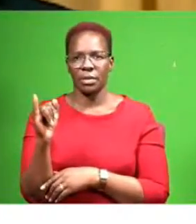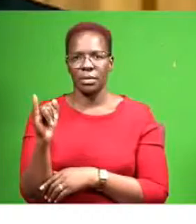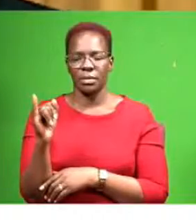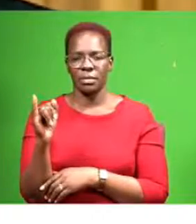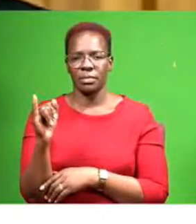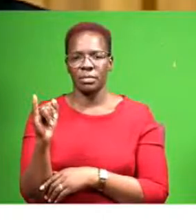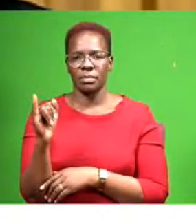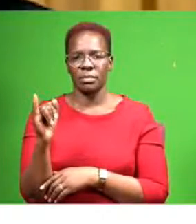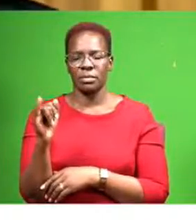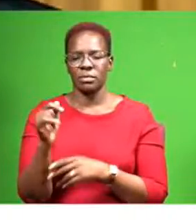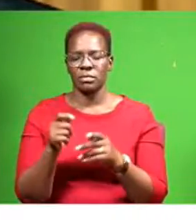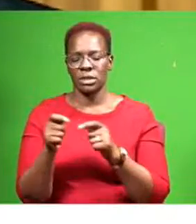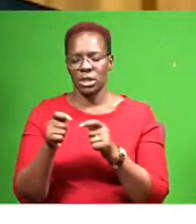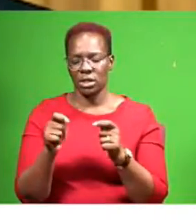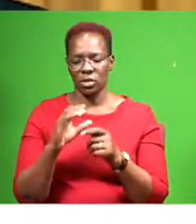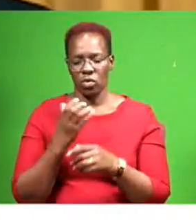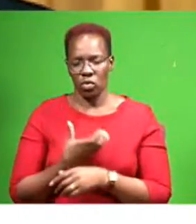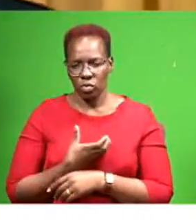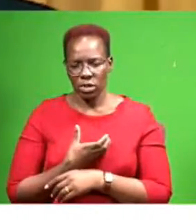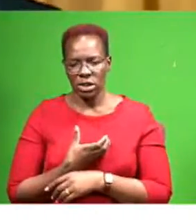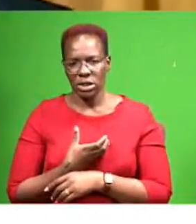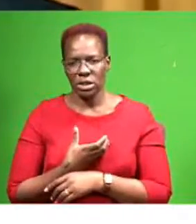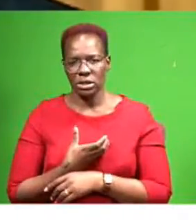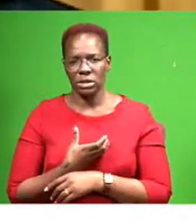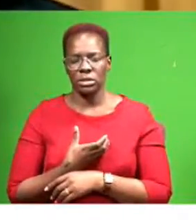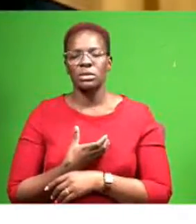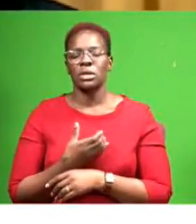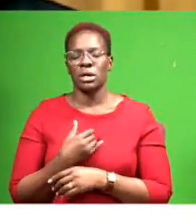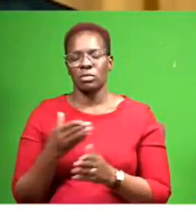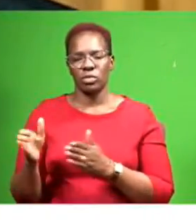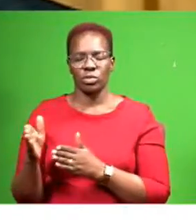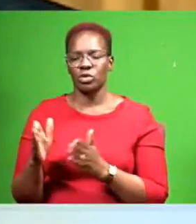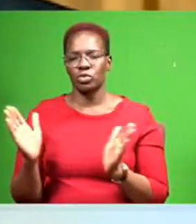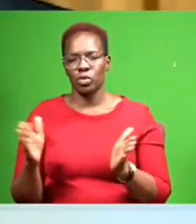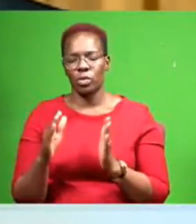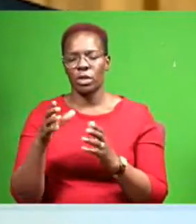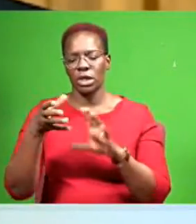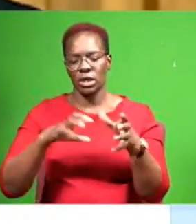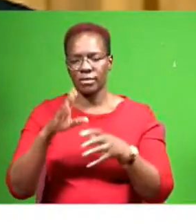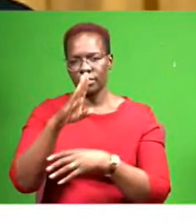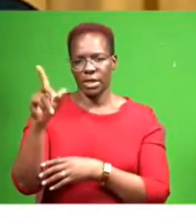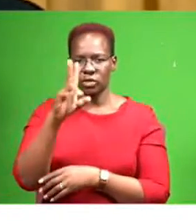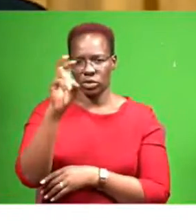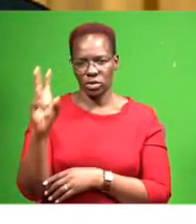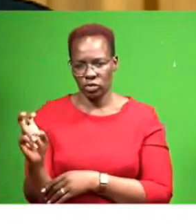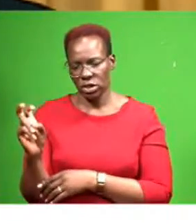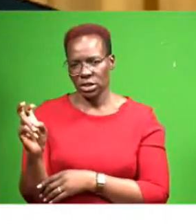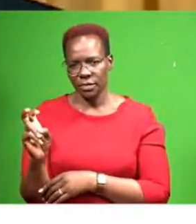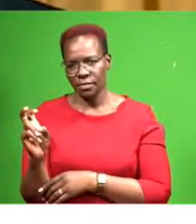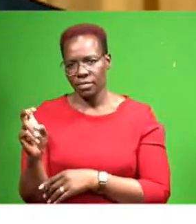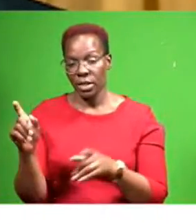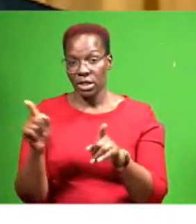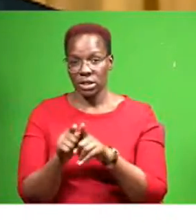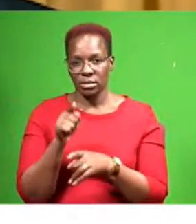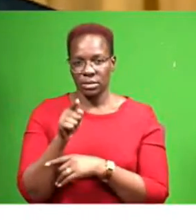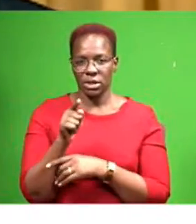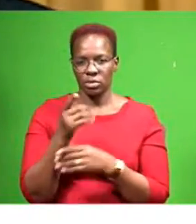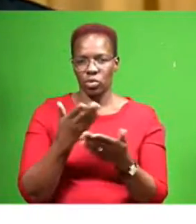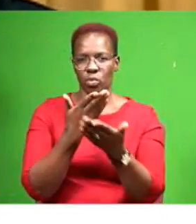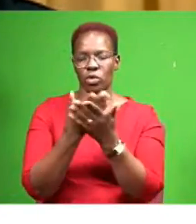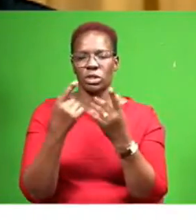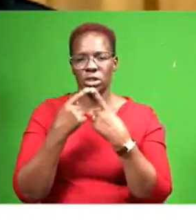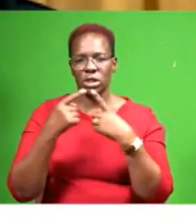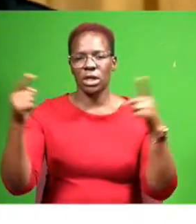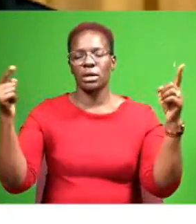the BBI Steering Committee had the competence to promote the draft Bill 2020. I would therefore uphold the declaration at